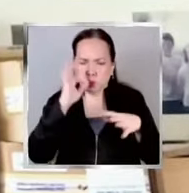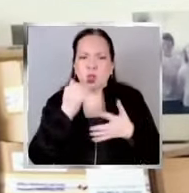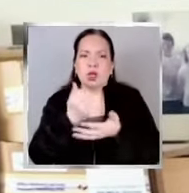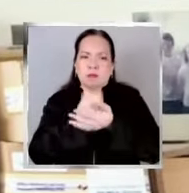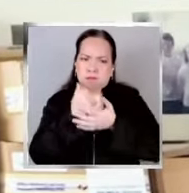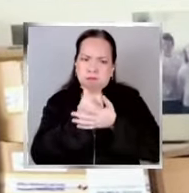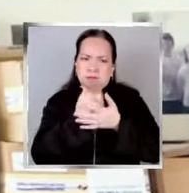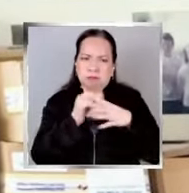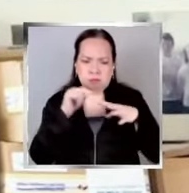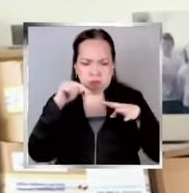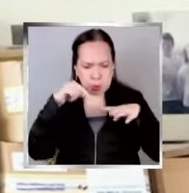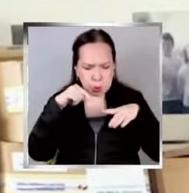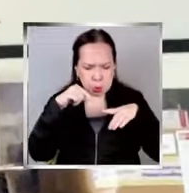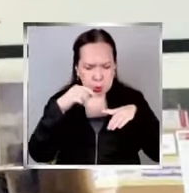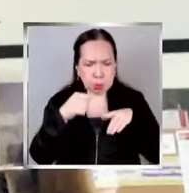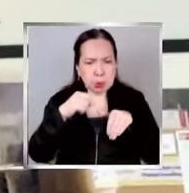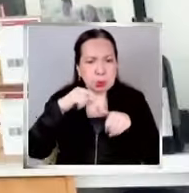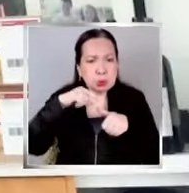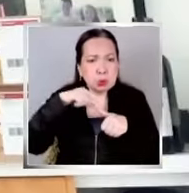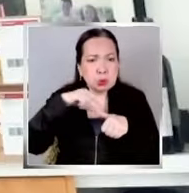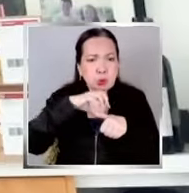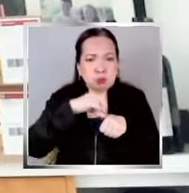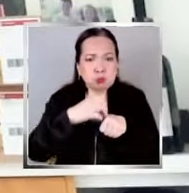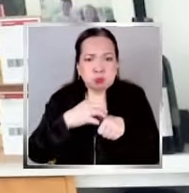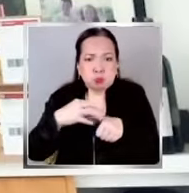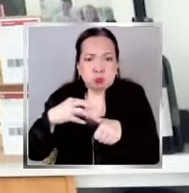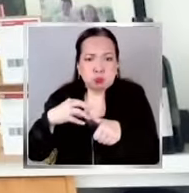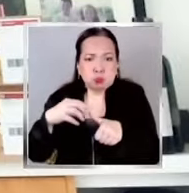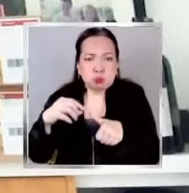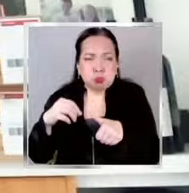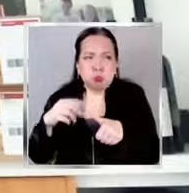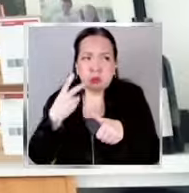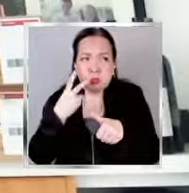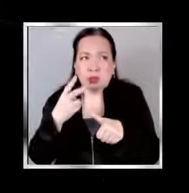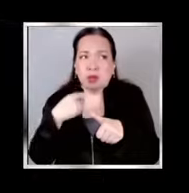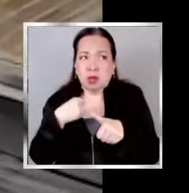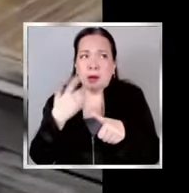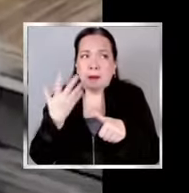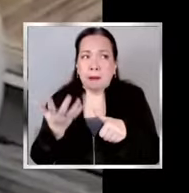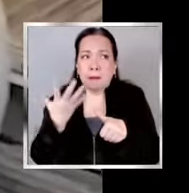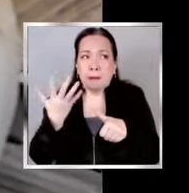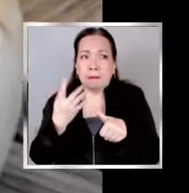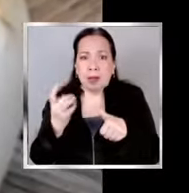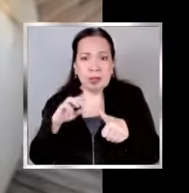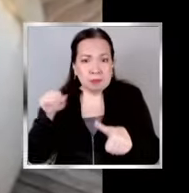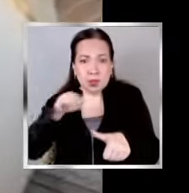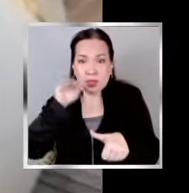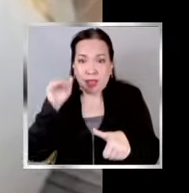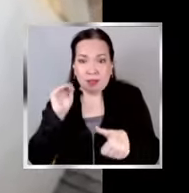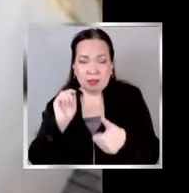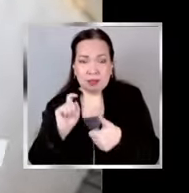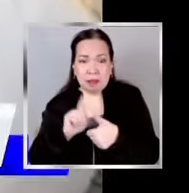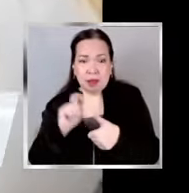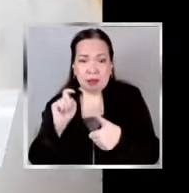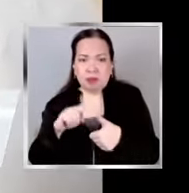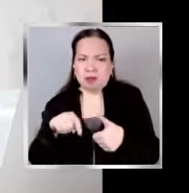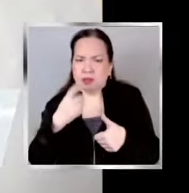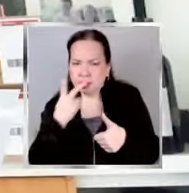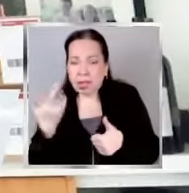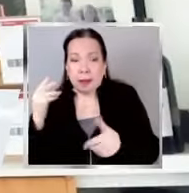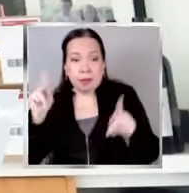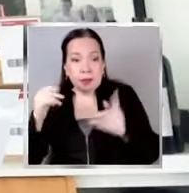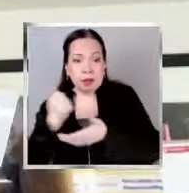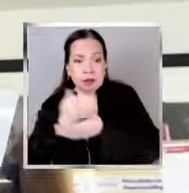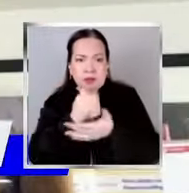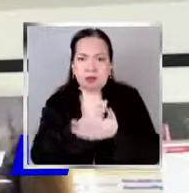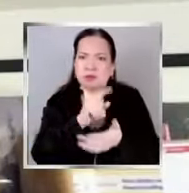toe and there was like the 3 marks. And that's when I thought maybe it could be a snake. Pero kung ang mga residente tumulong kay Lauren ang tatanungin. And they